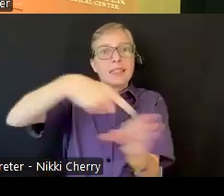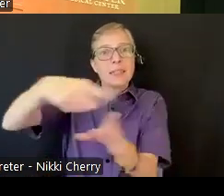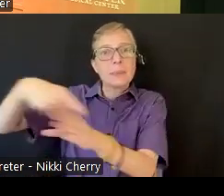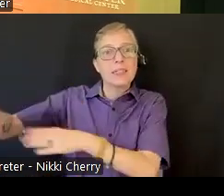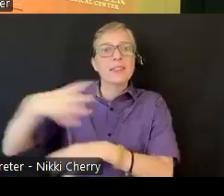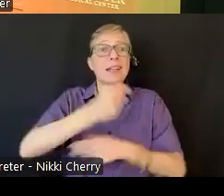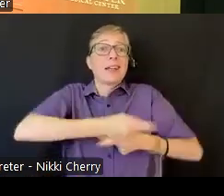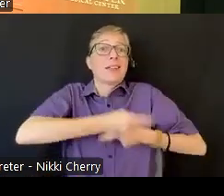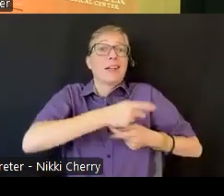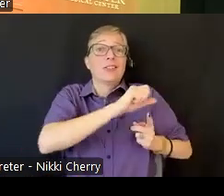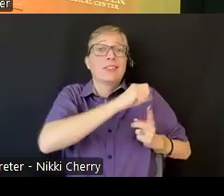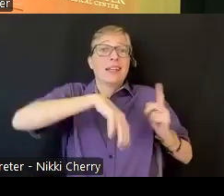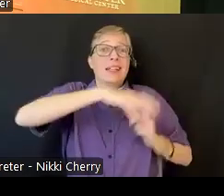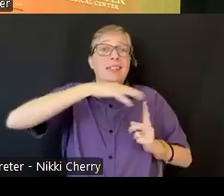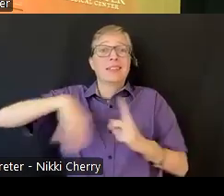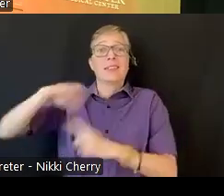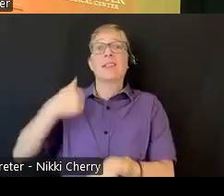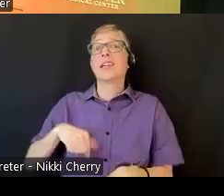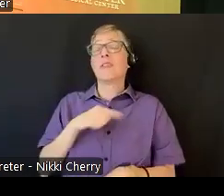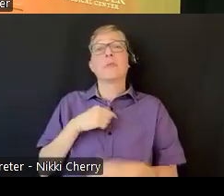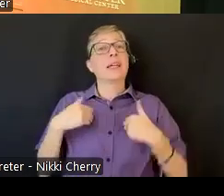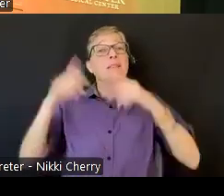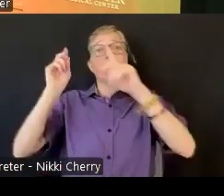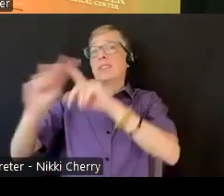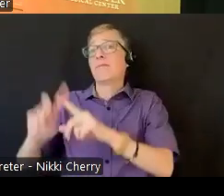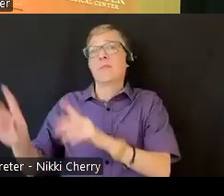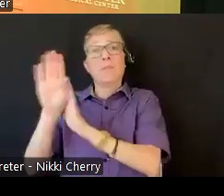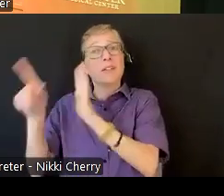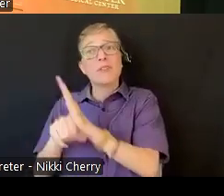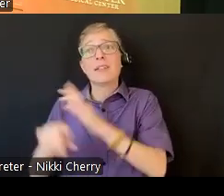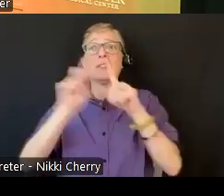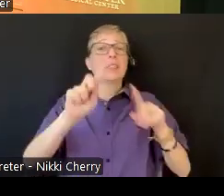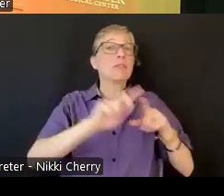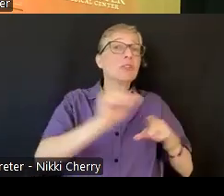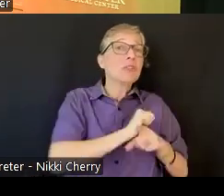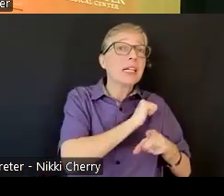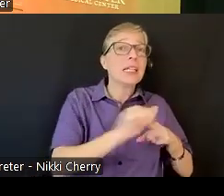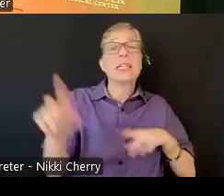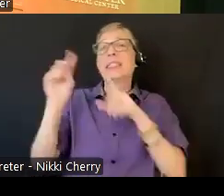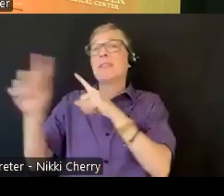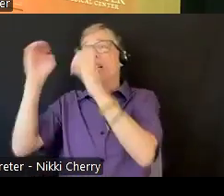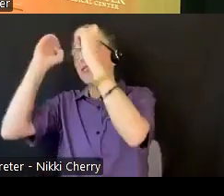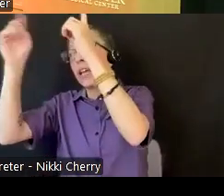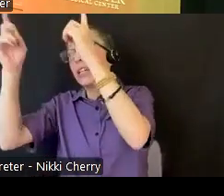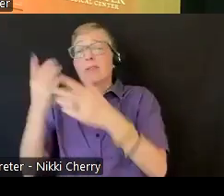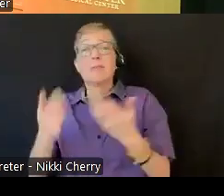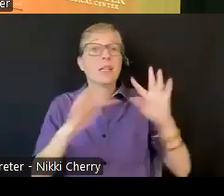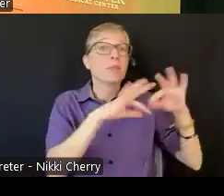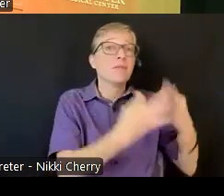life. We might be psychiatrists, psychologists, therapists, family